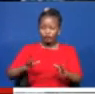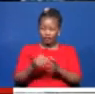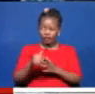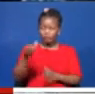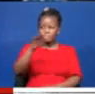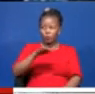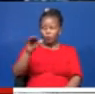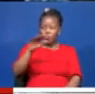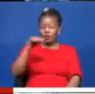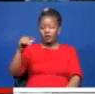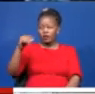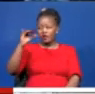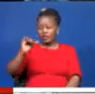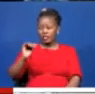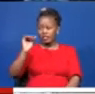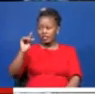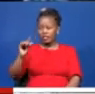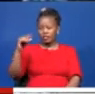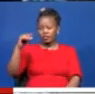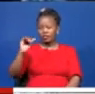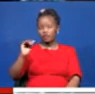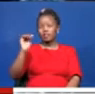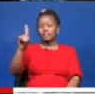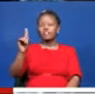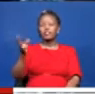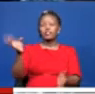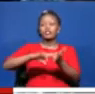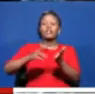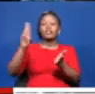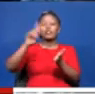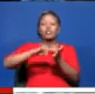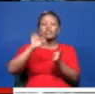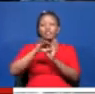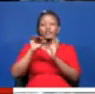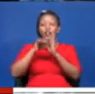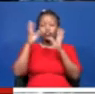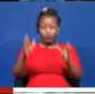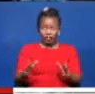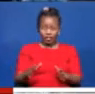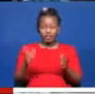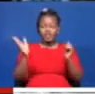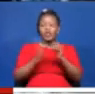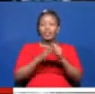the registered voters are a total of